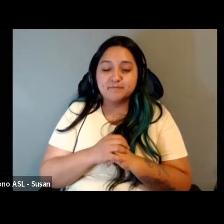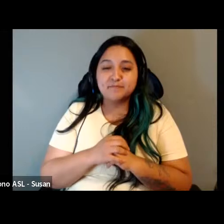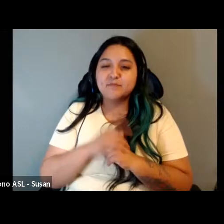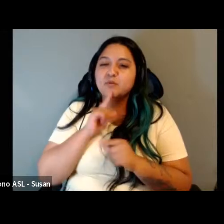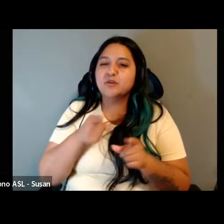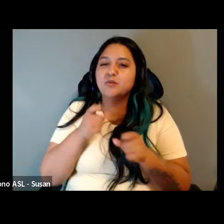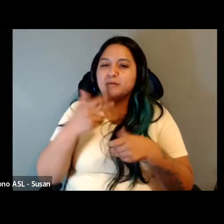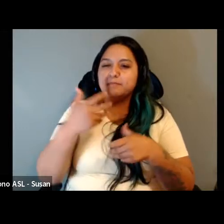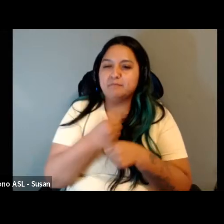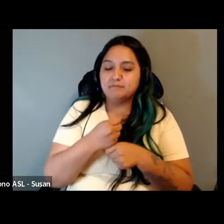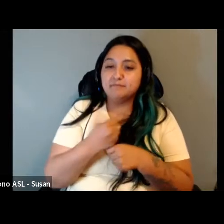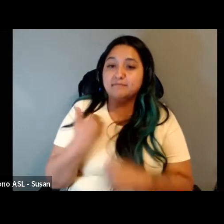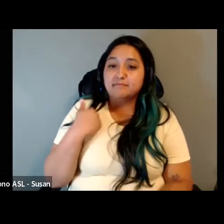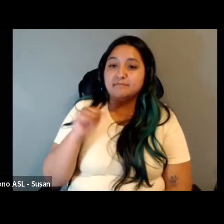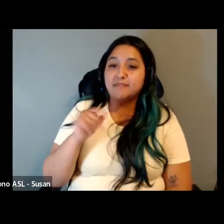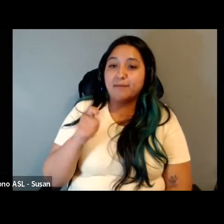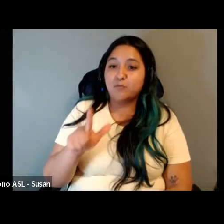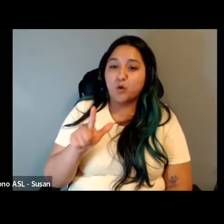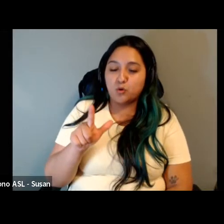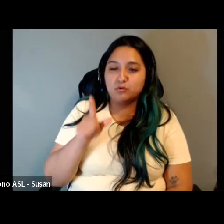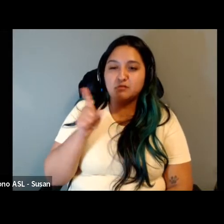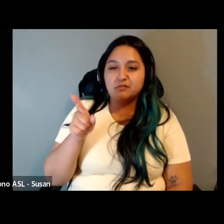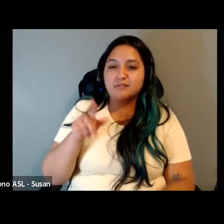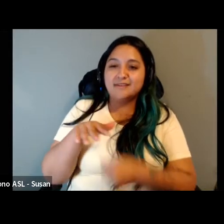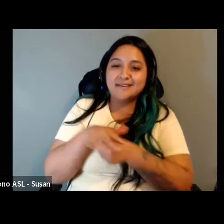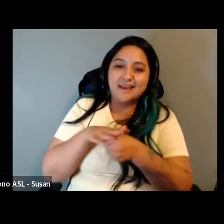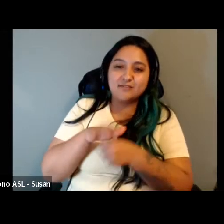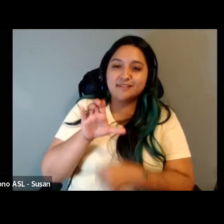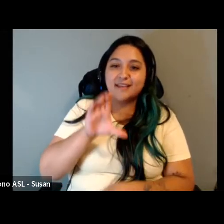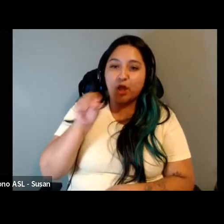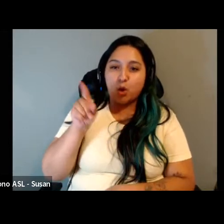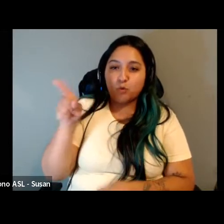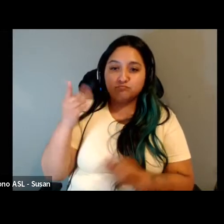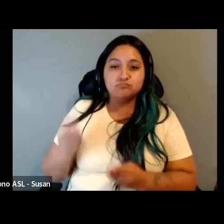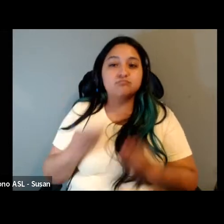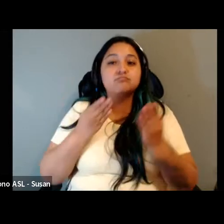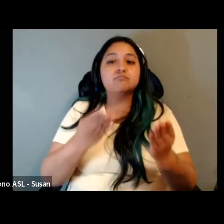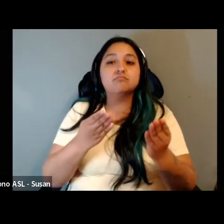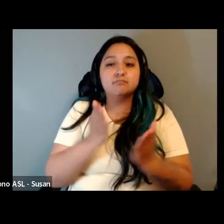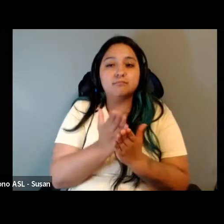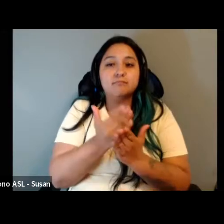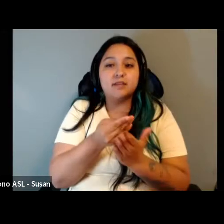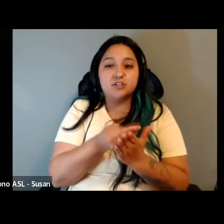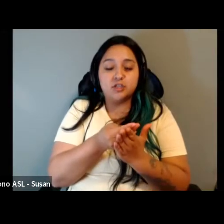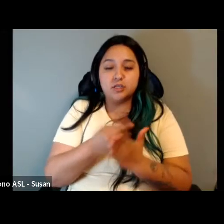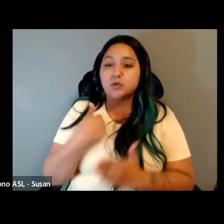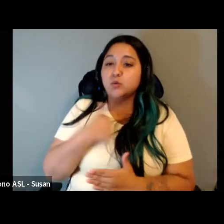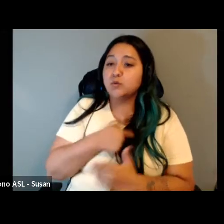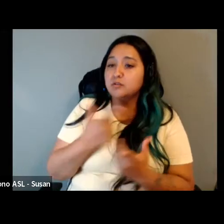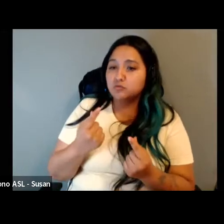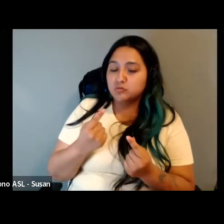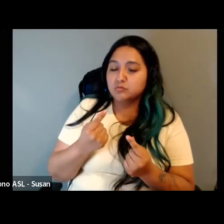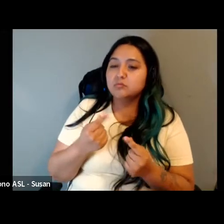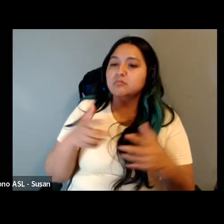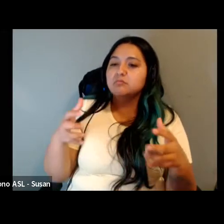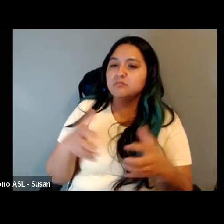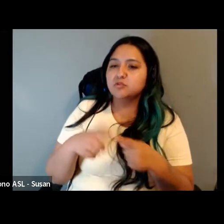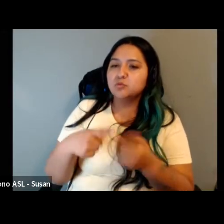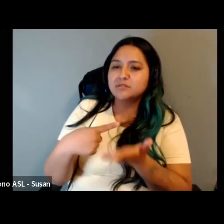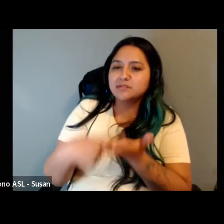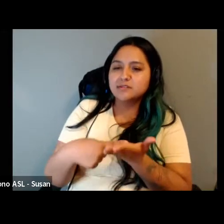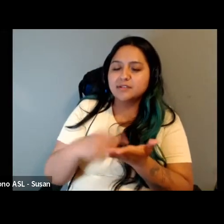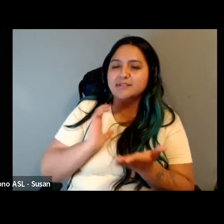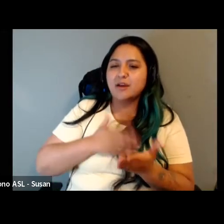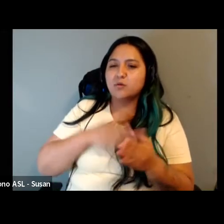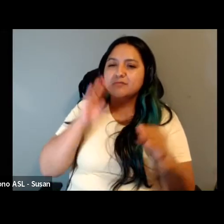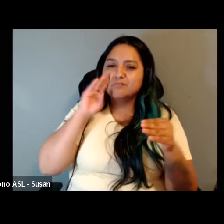county CEO introduced their recommended county budget, we came to you to discuss our priorities for the current fiscal year, the